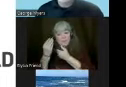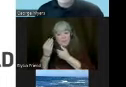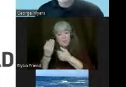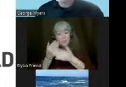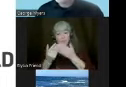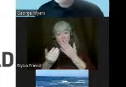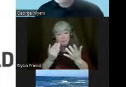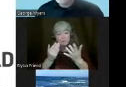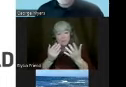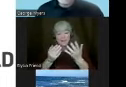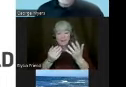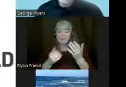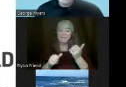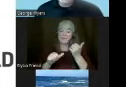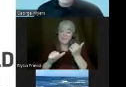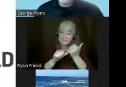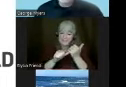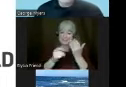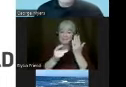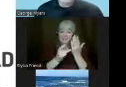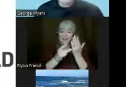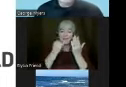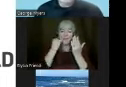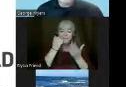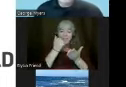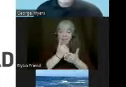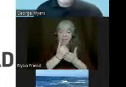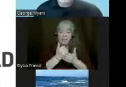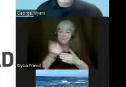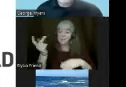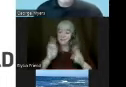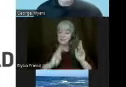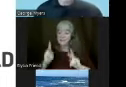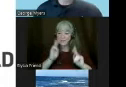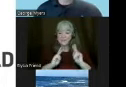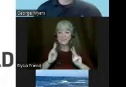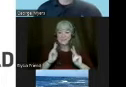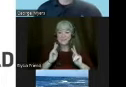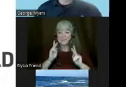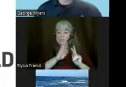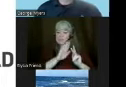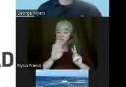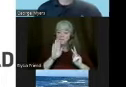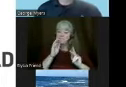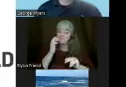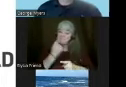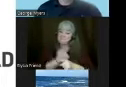assistive technology if it helps one of those folks in their everyday life.